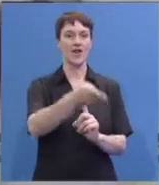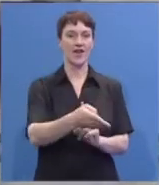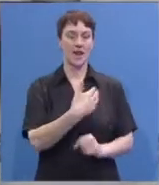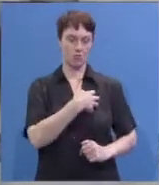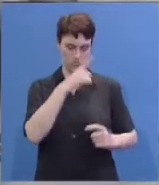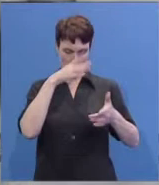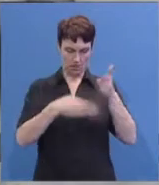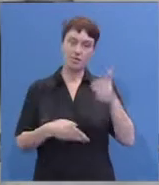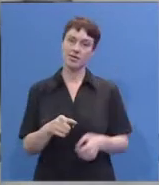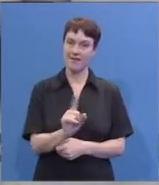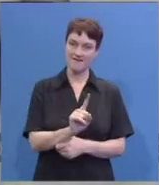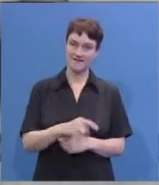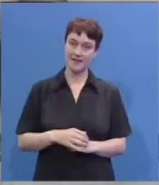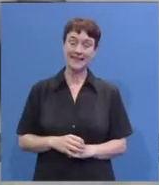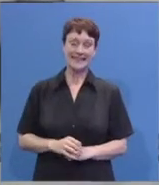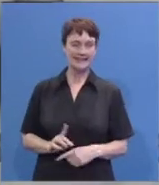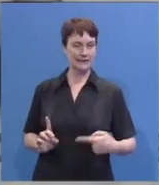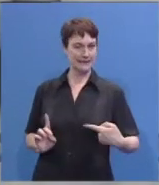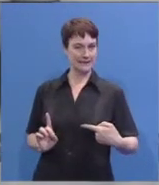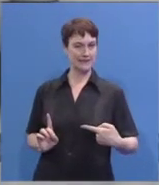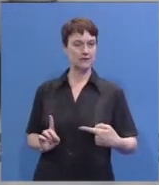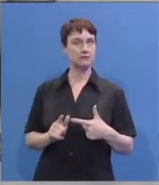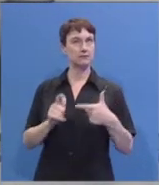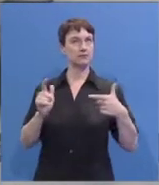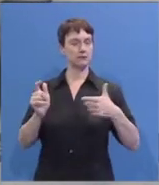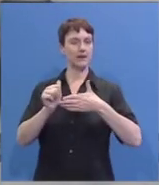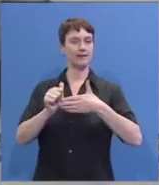the great aspects of Madiba's leadership. He